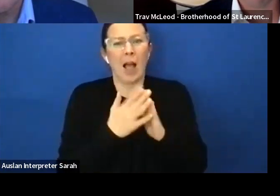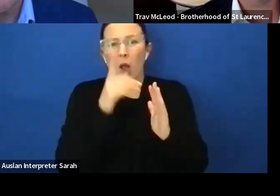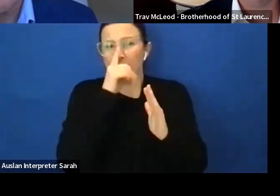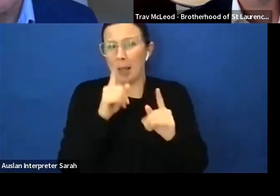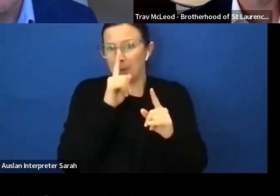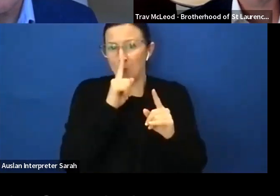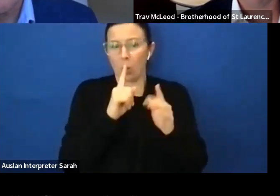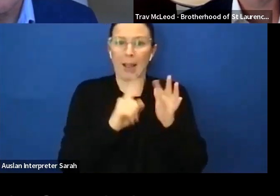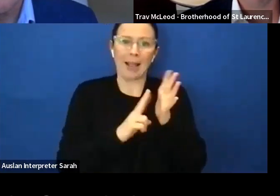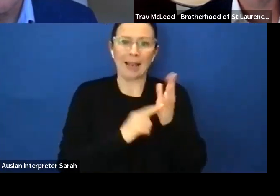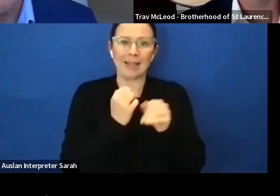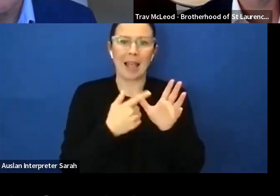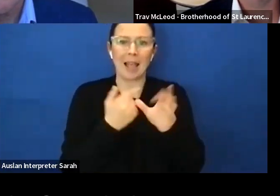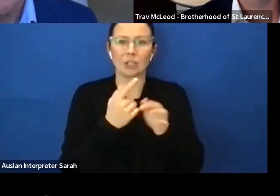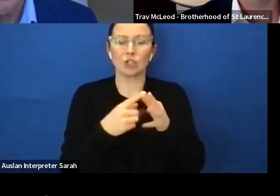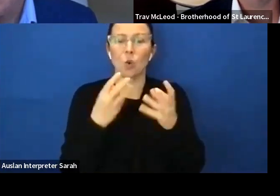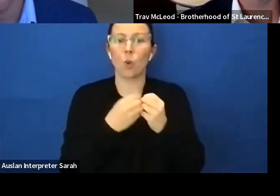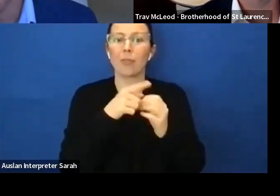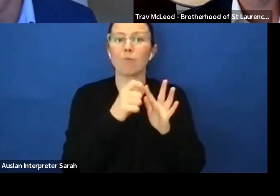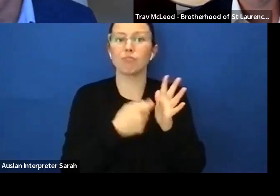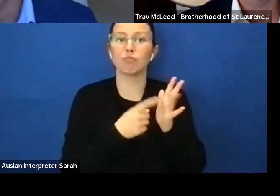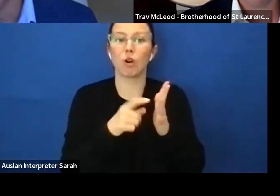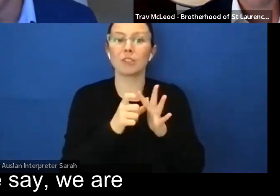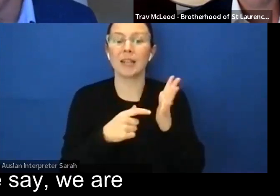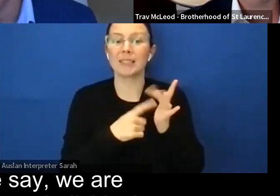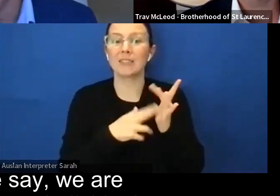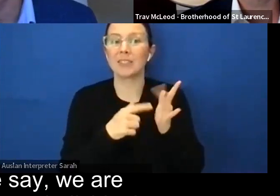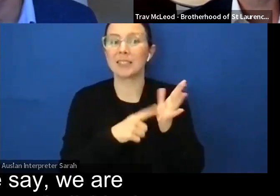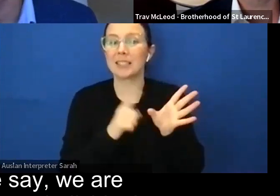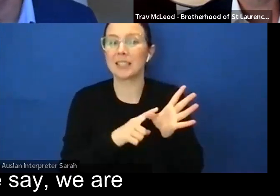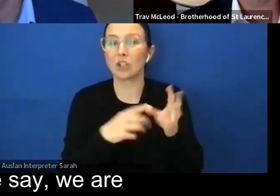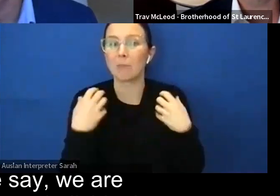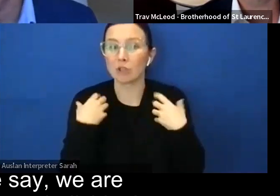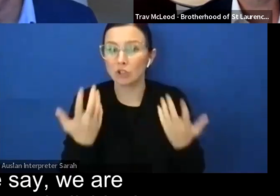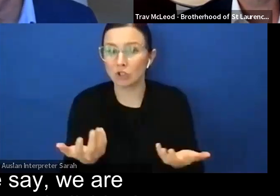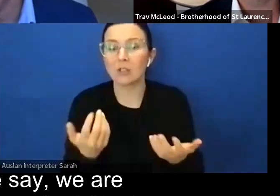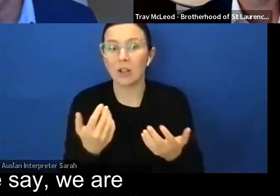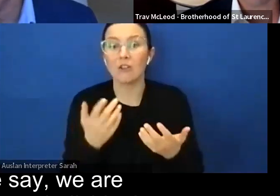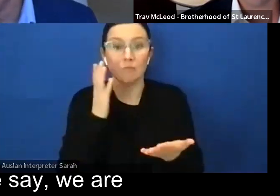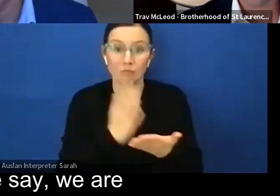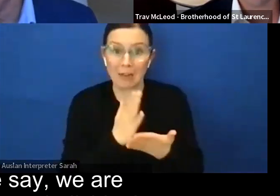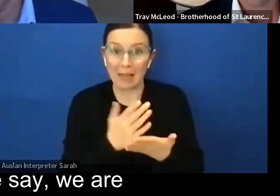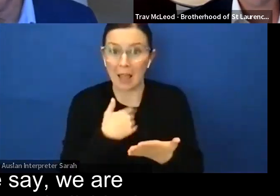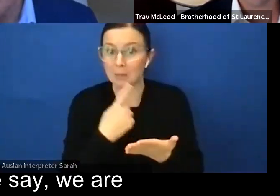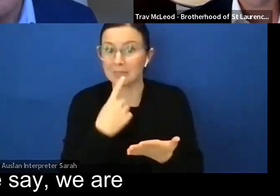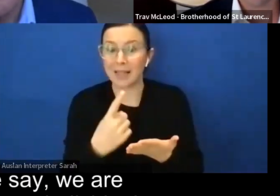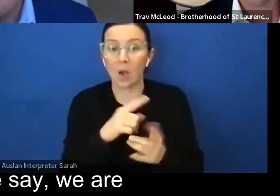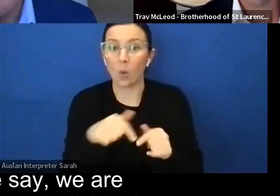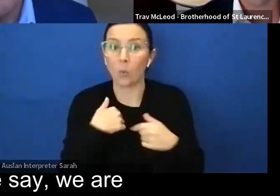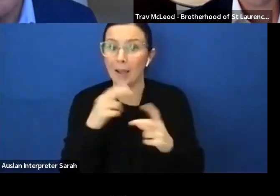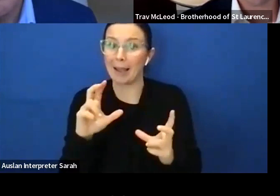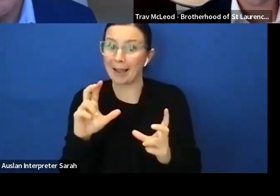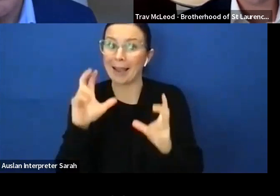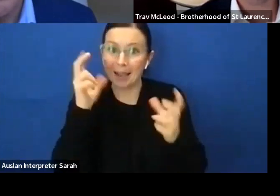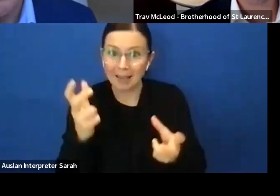engage with the Productivity Commission, firstly, let me say we are really keen to have